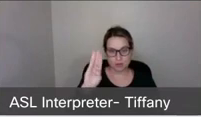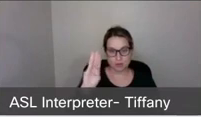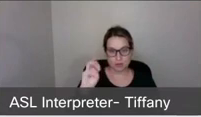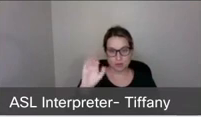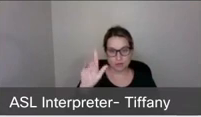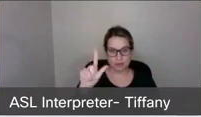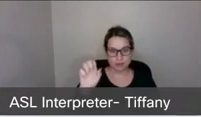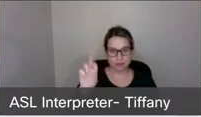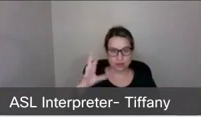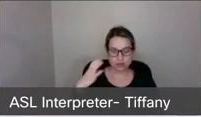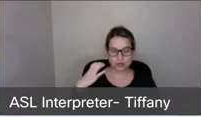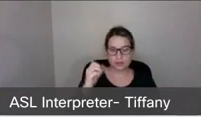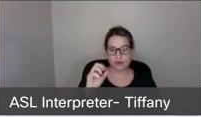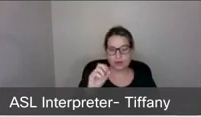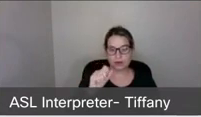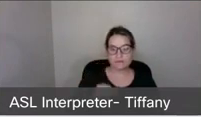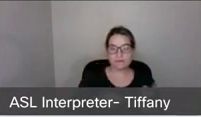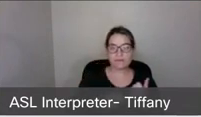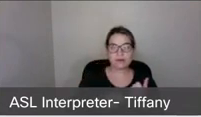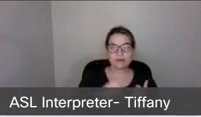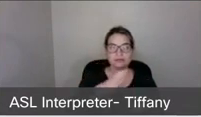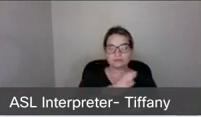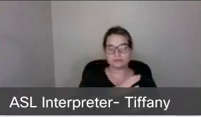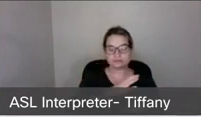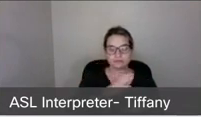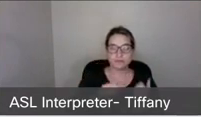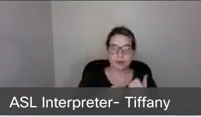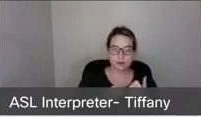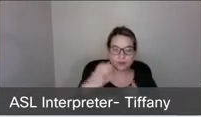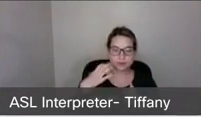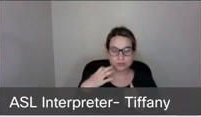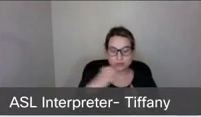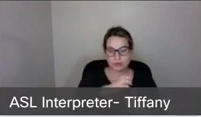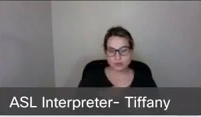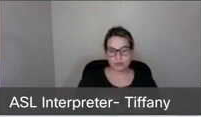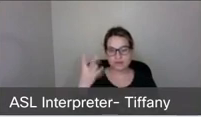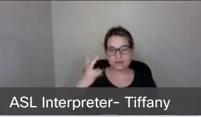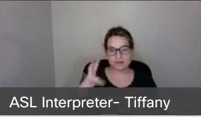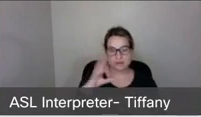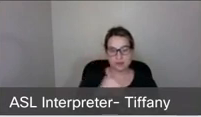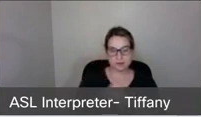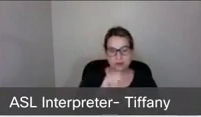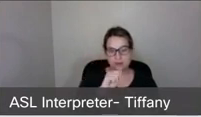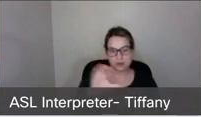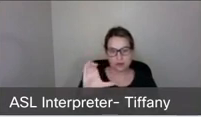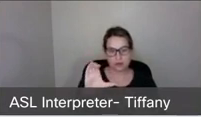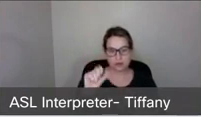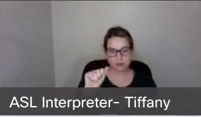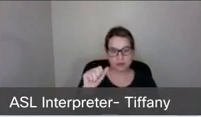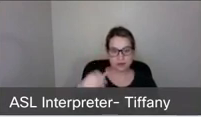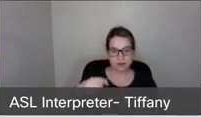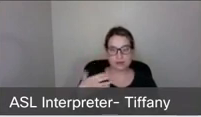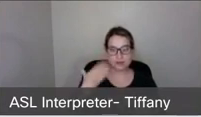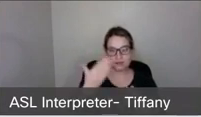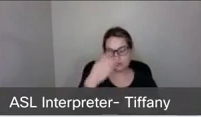Chairman Newberg, Vice Chairman Watchman, and Commissioners. On behalf of the 17,000 members of the San Carlos Apache Tribe, thank you for the